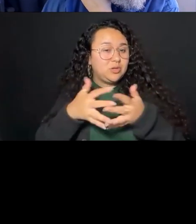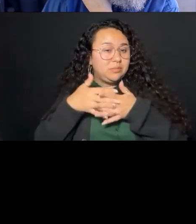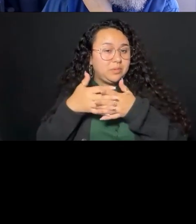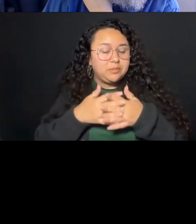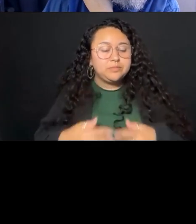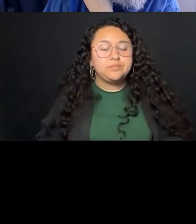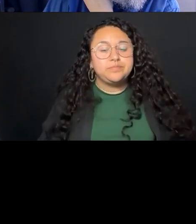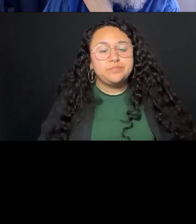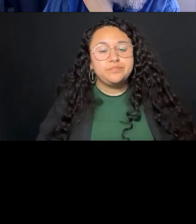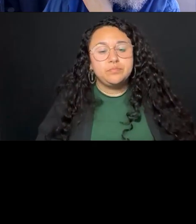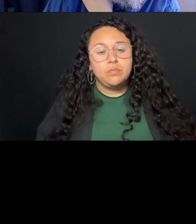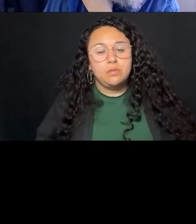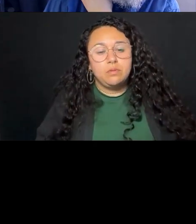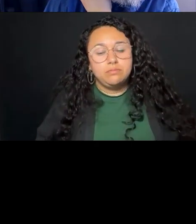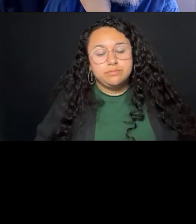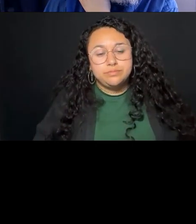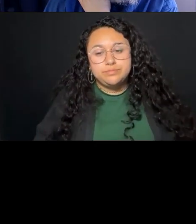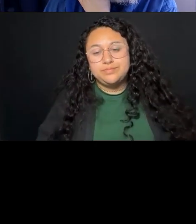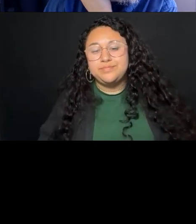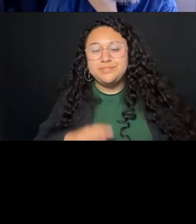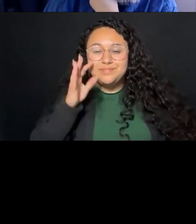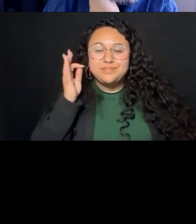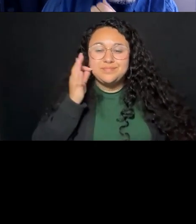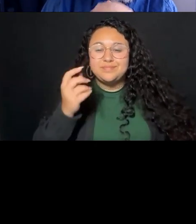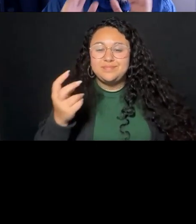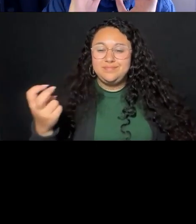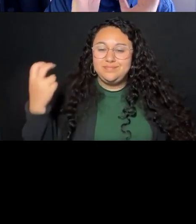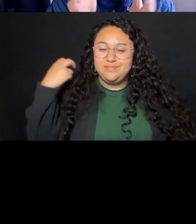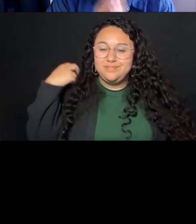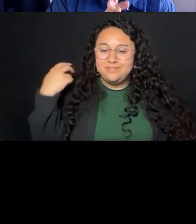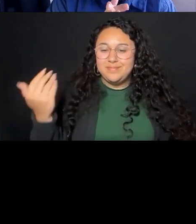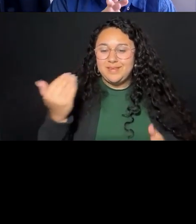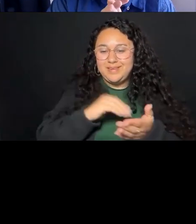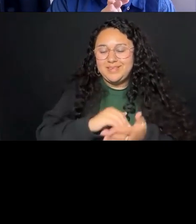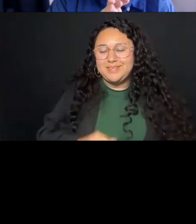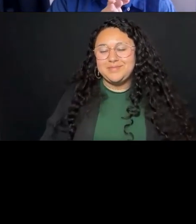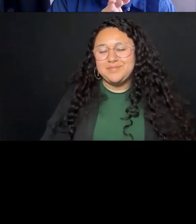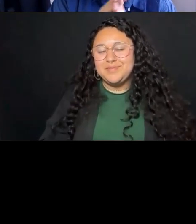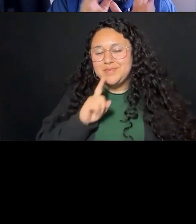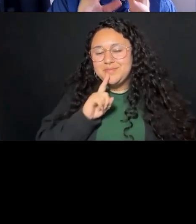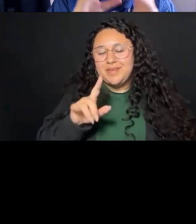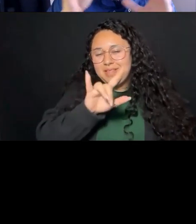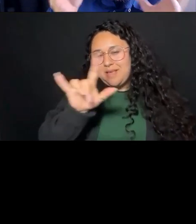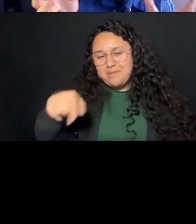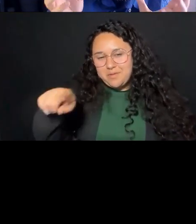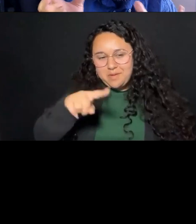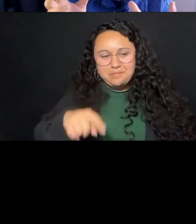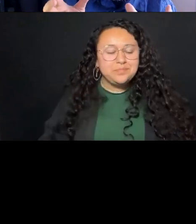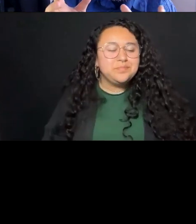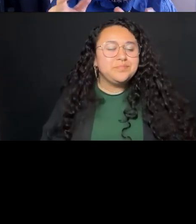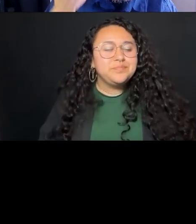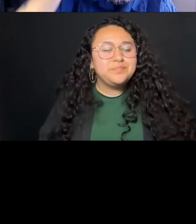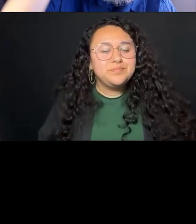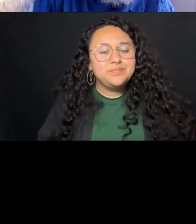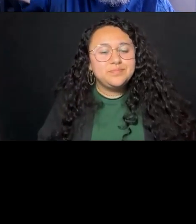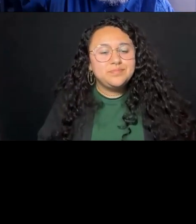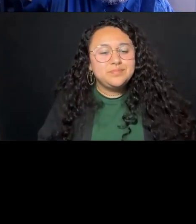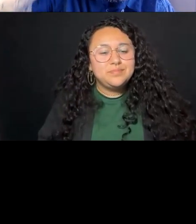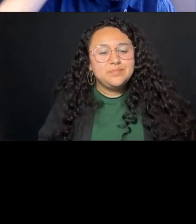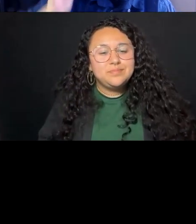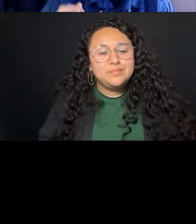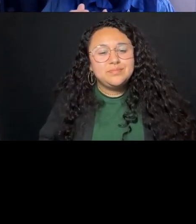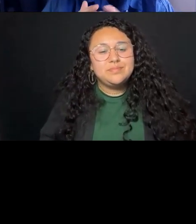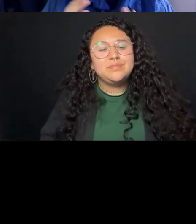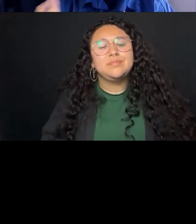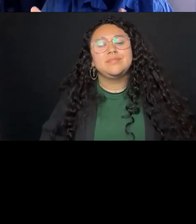And my cat is going to go up on the shoulder again. She's really loving y'all. Let's talk about some of the perceptions that we might all